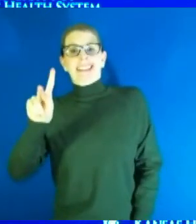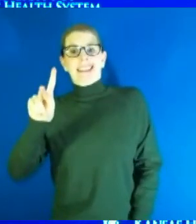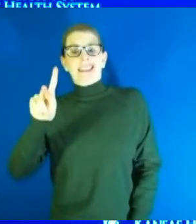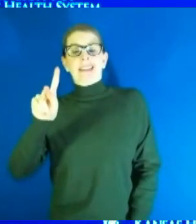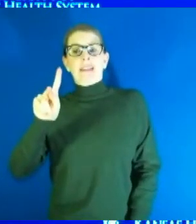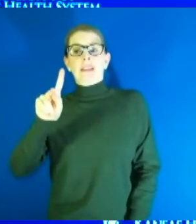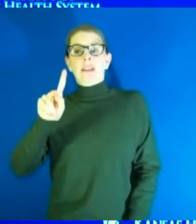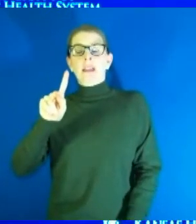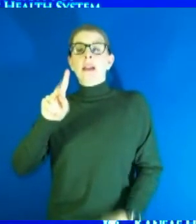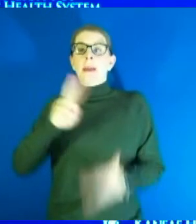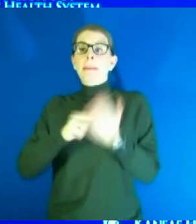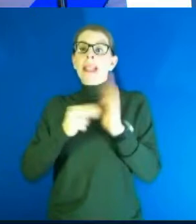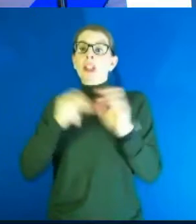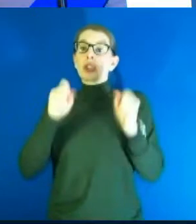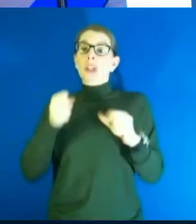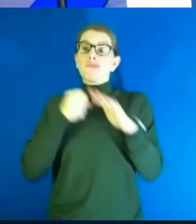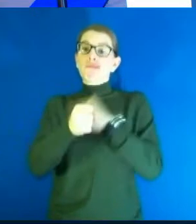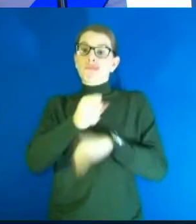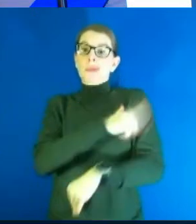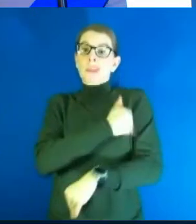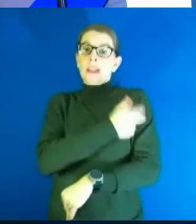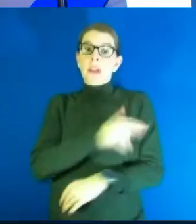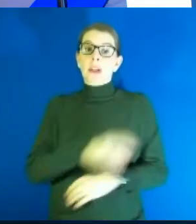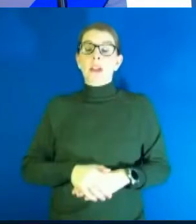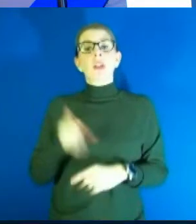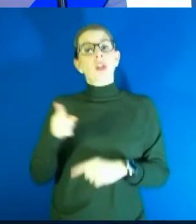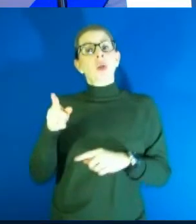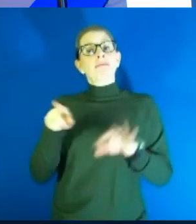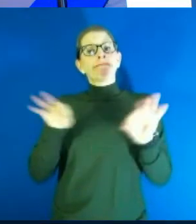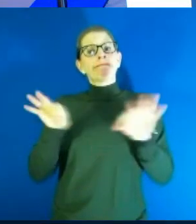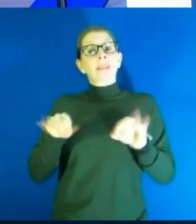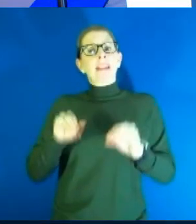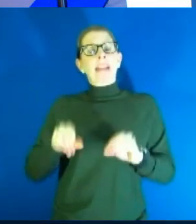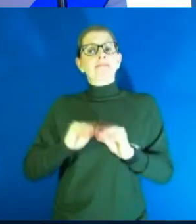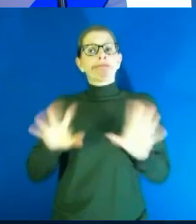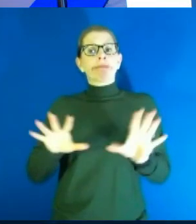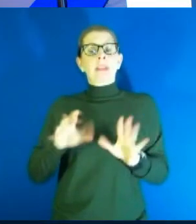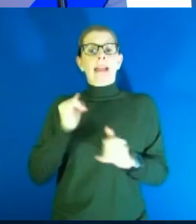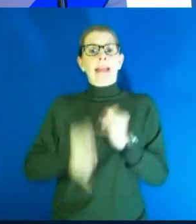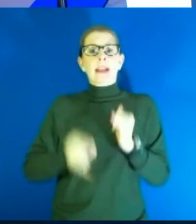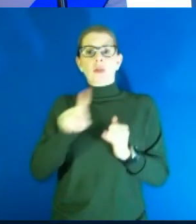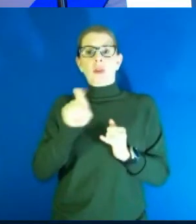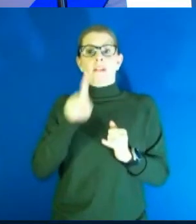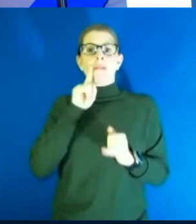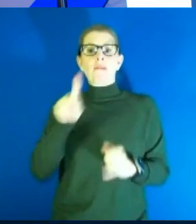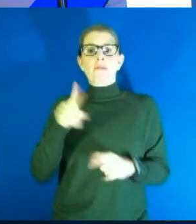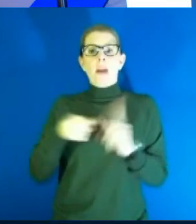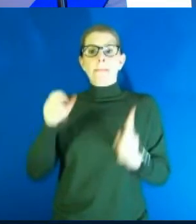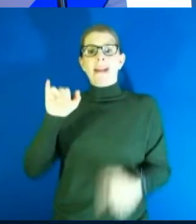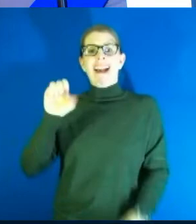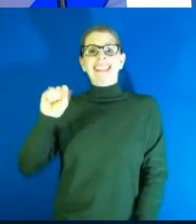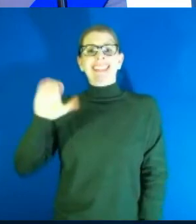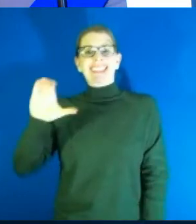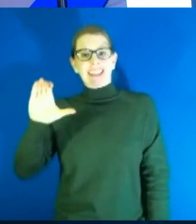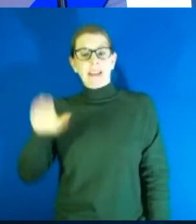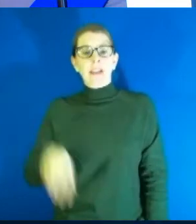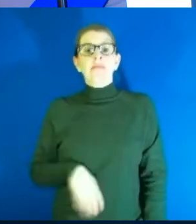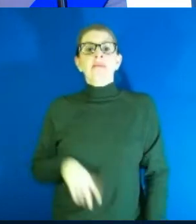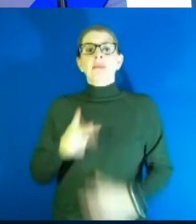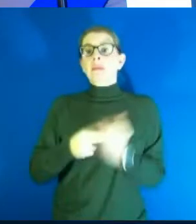to hospitalization and severe disease. But you explained that well. That makes sense. Okay, last question is from Isaac, and it is to both of